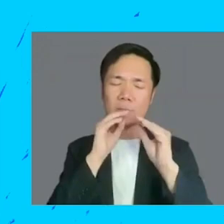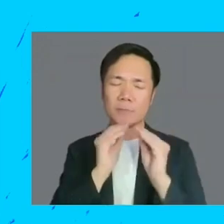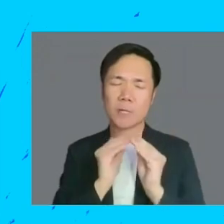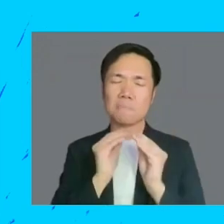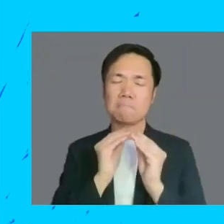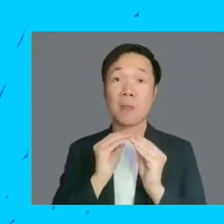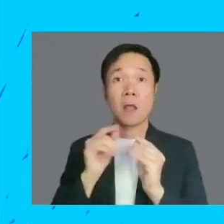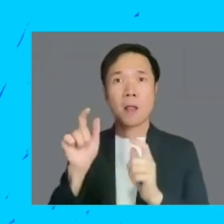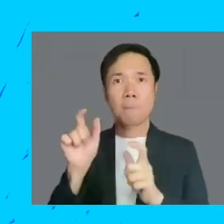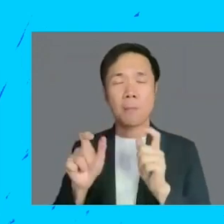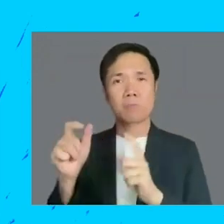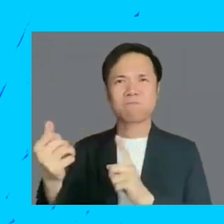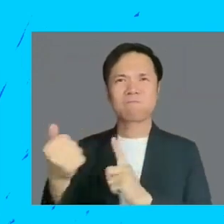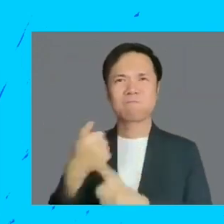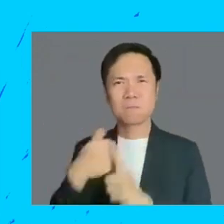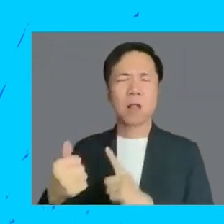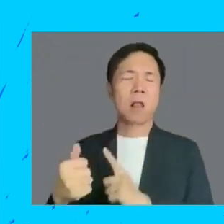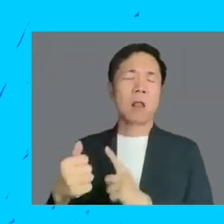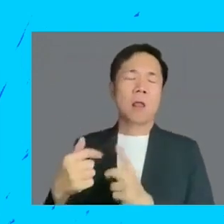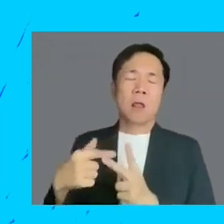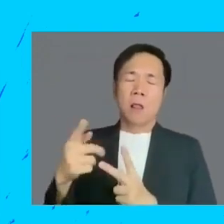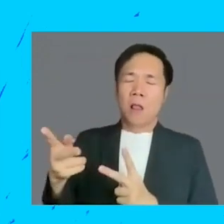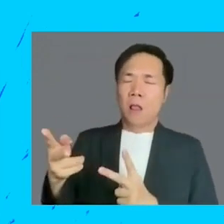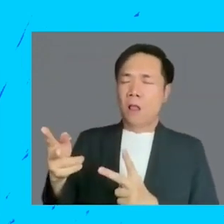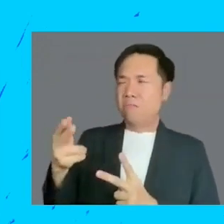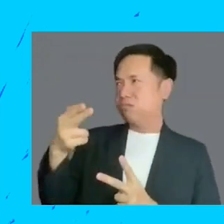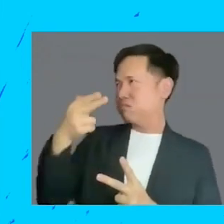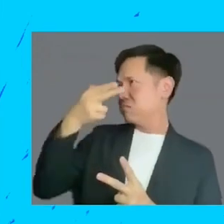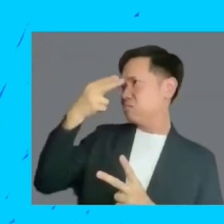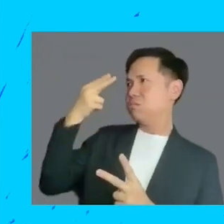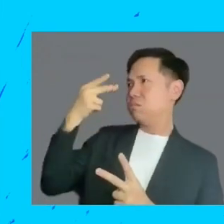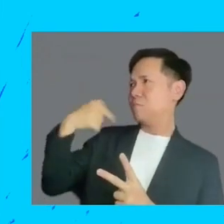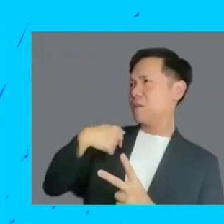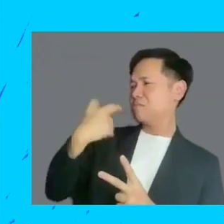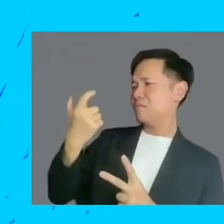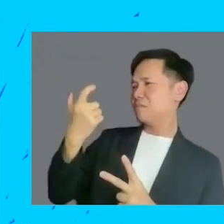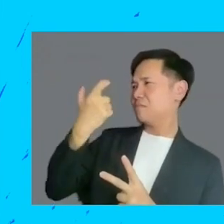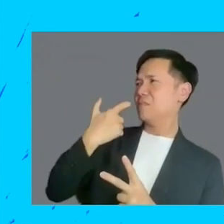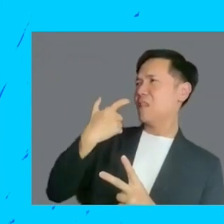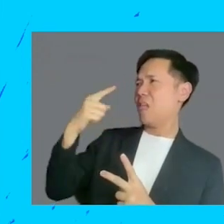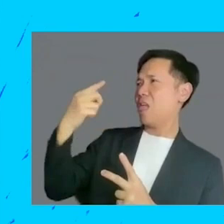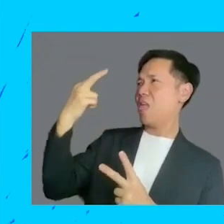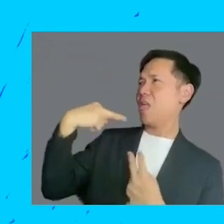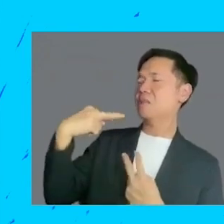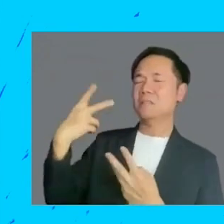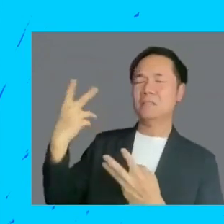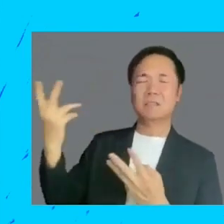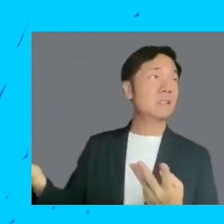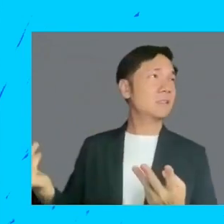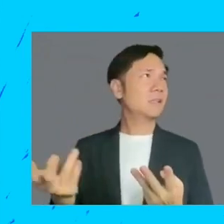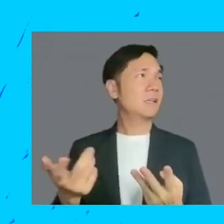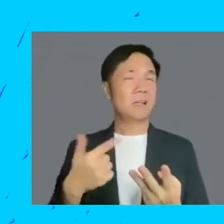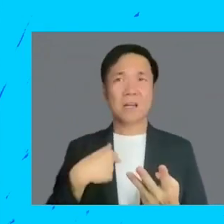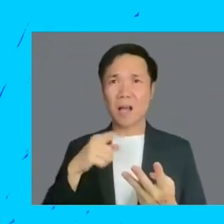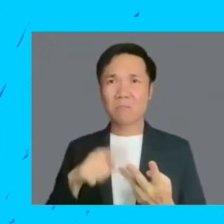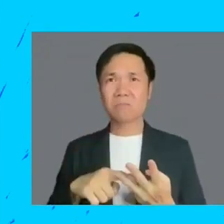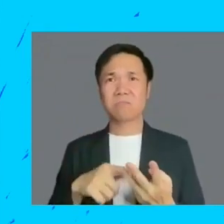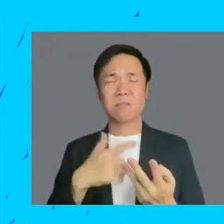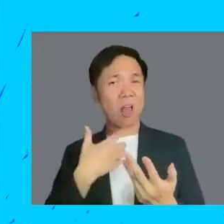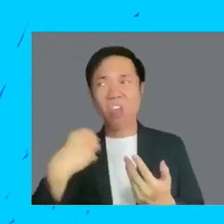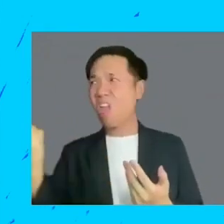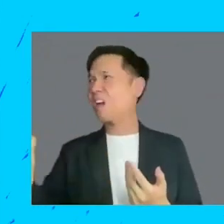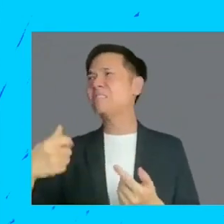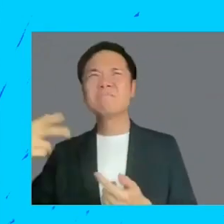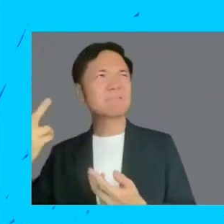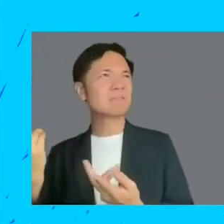through stigma and discrimination. We have gone through drug outstock. We have gone through, you know, sexual commodity outstock. We have gone through a